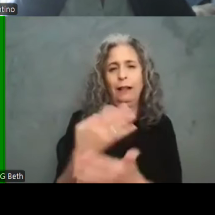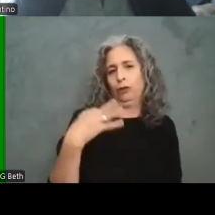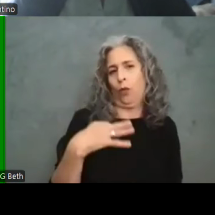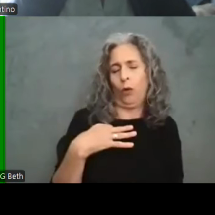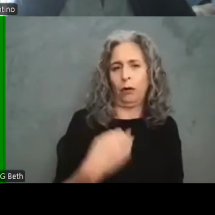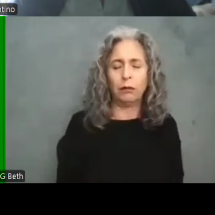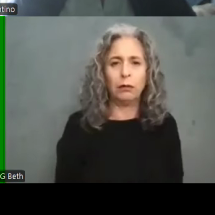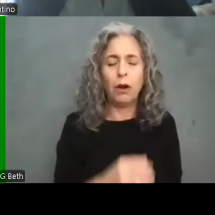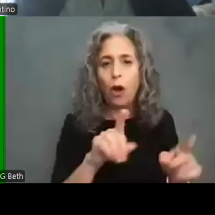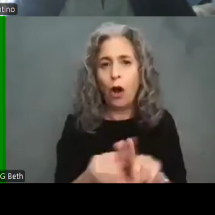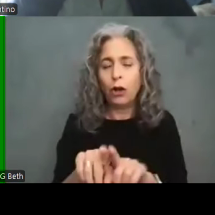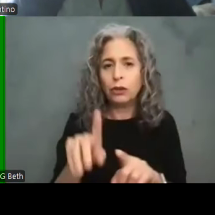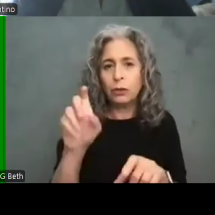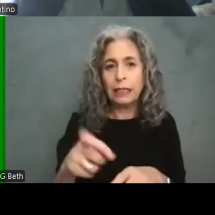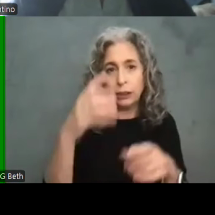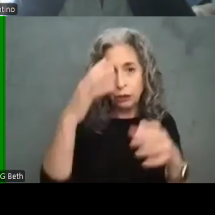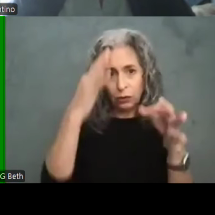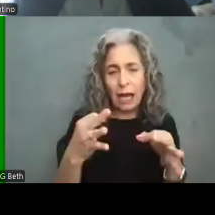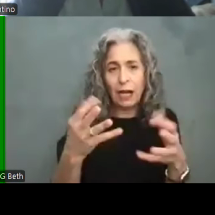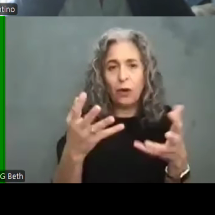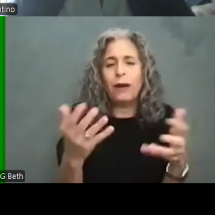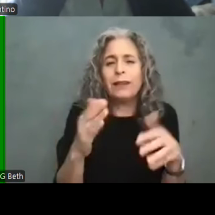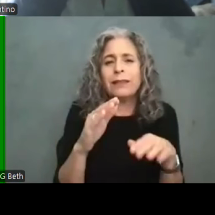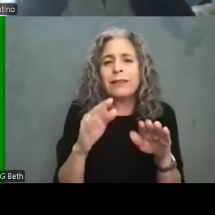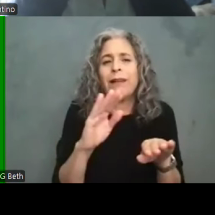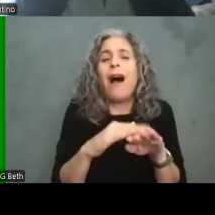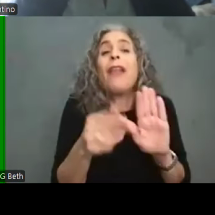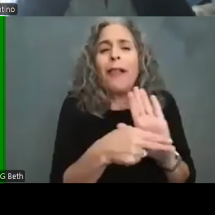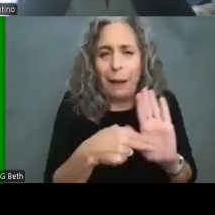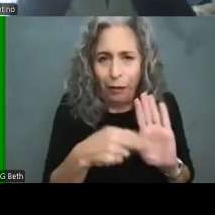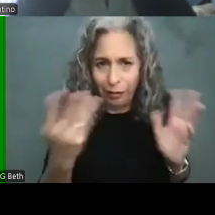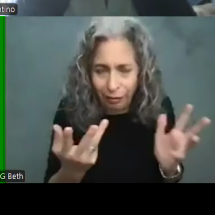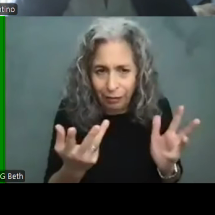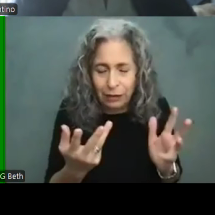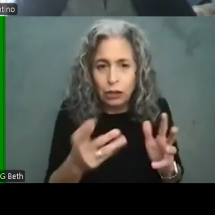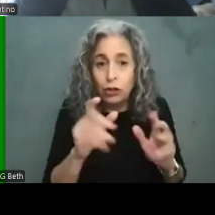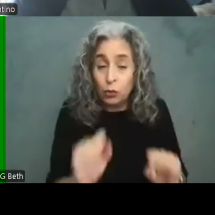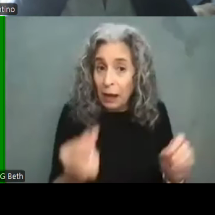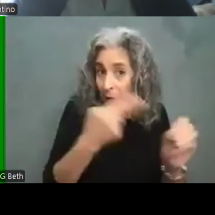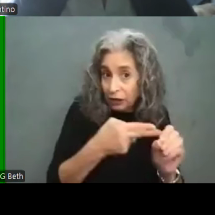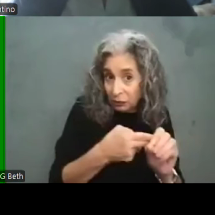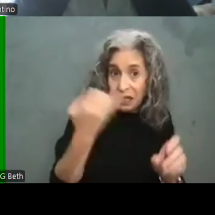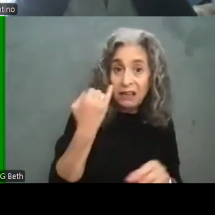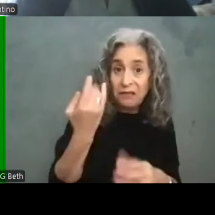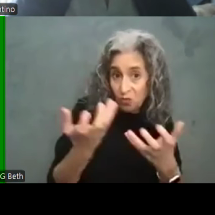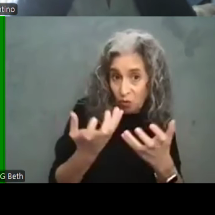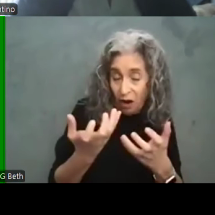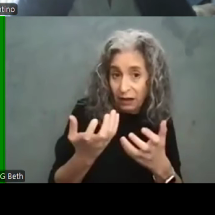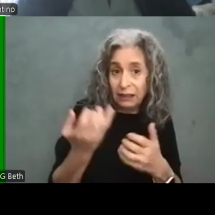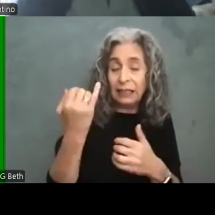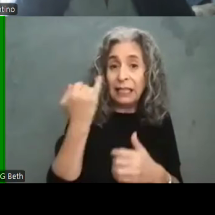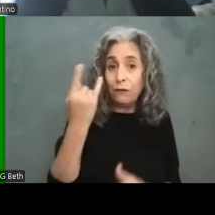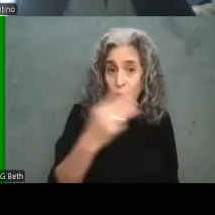But we also need to decide what's on the label, right? So you can participate in those teams as a